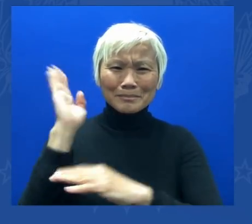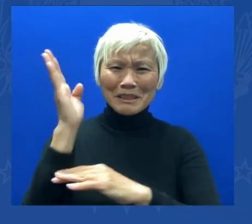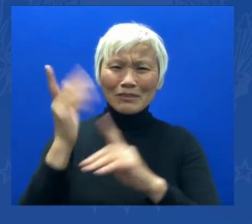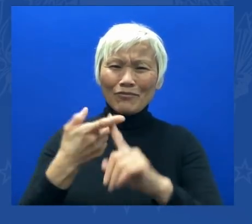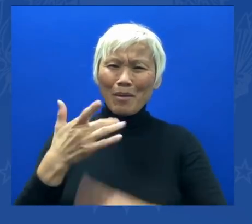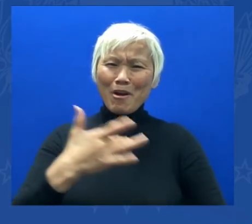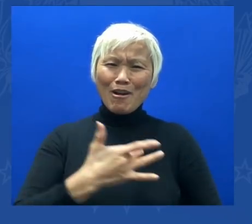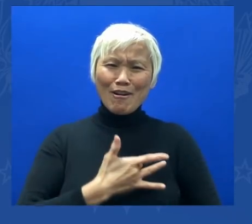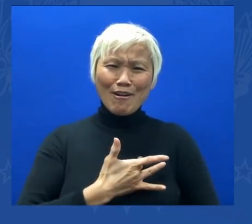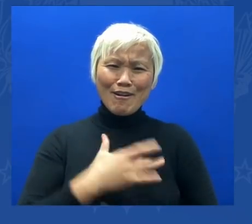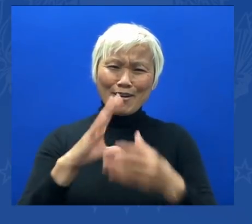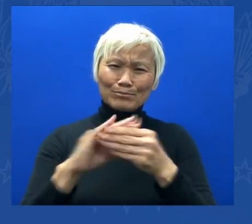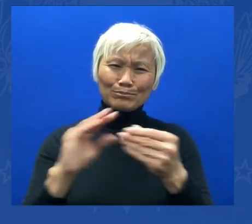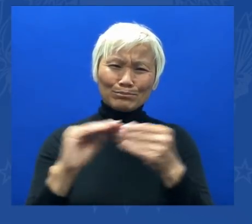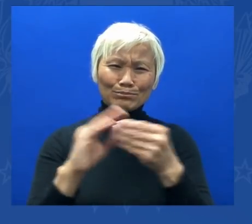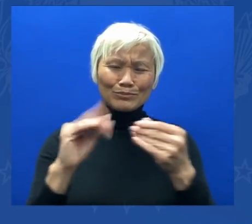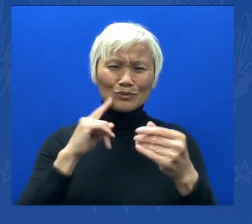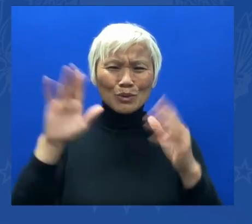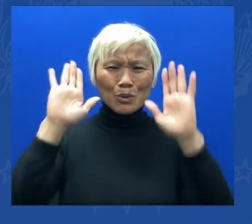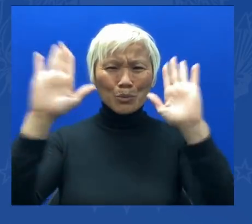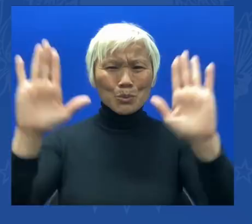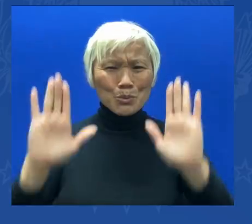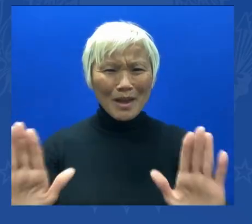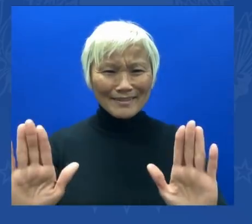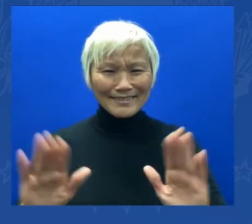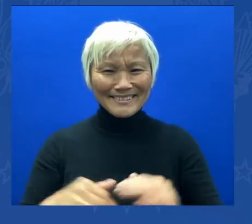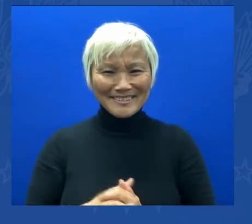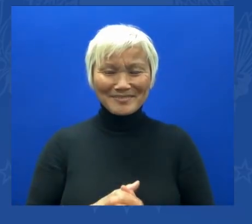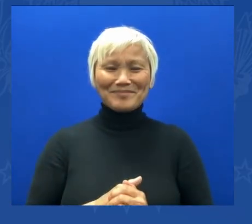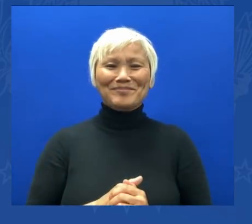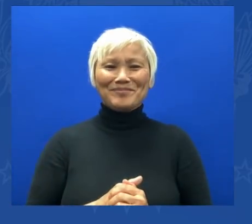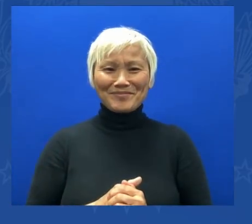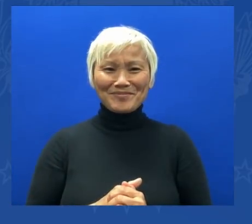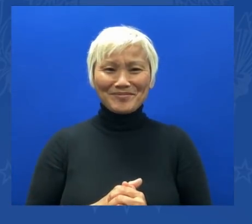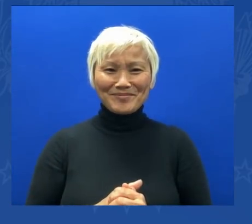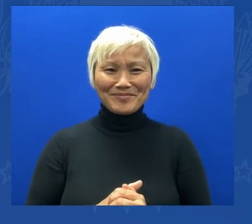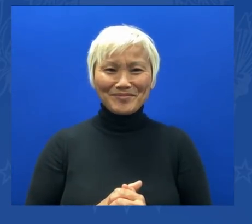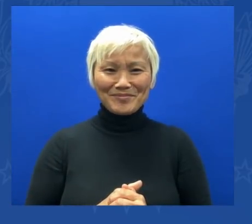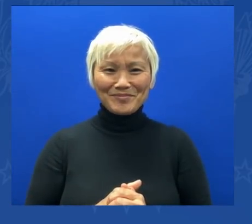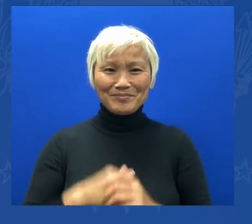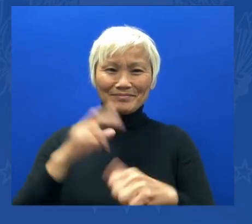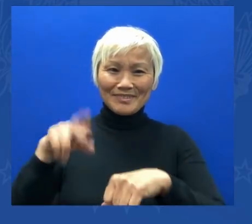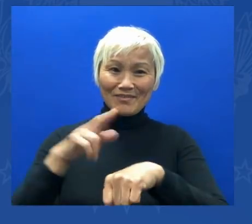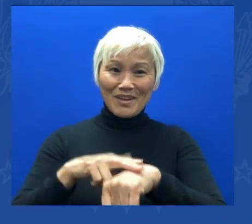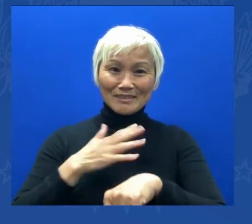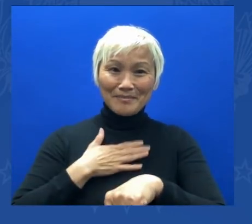Of course, Jill is with me tonight. Jilly, how are you, kid?